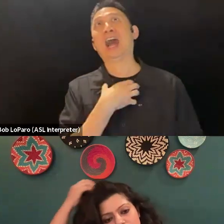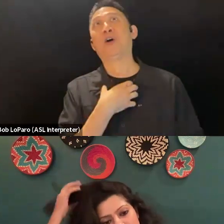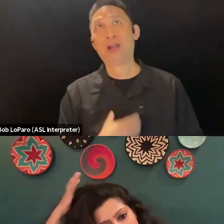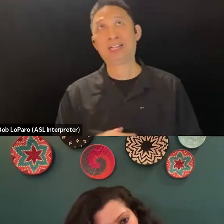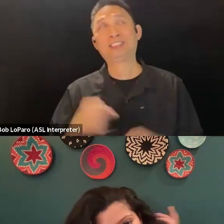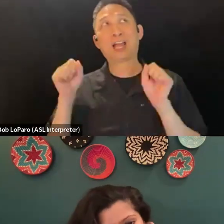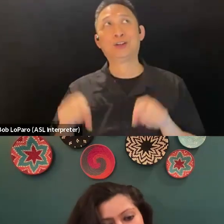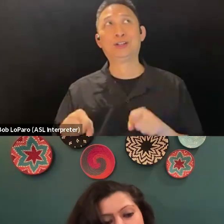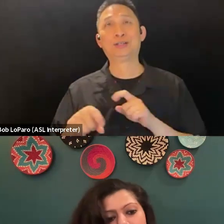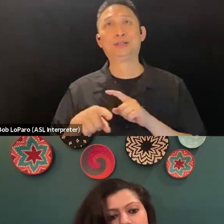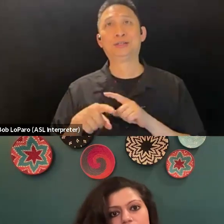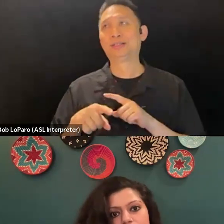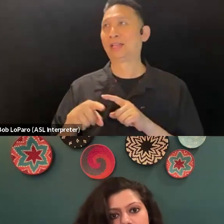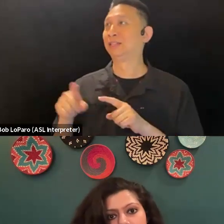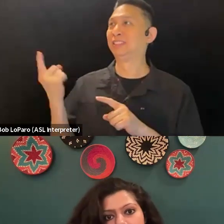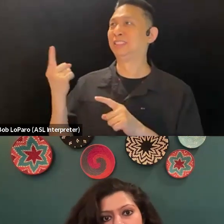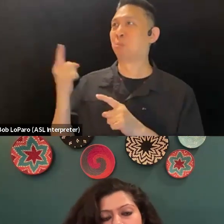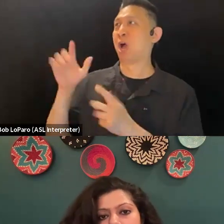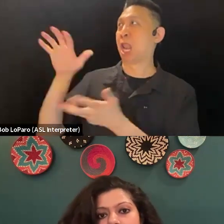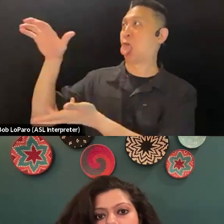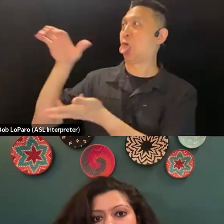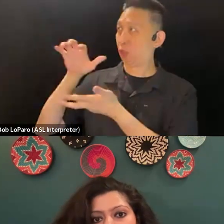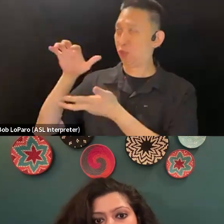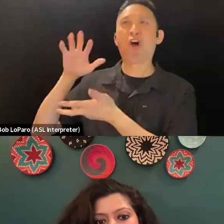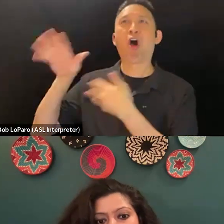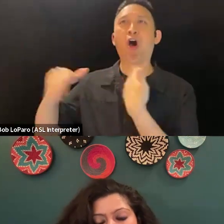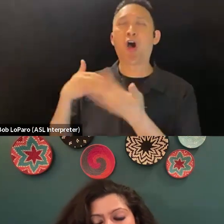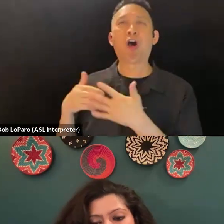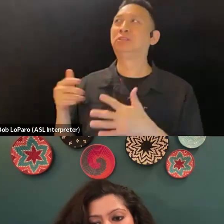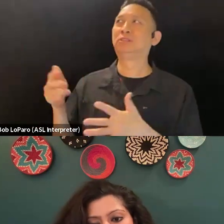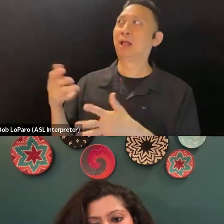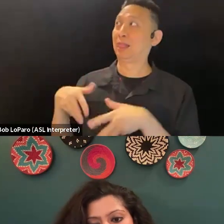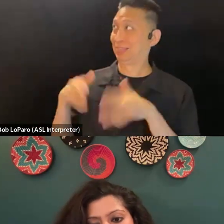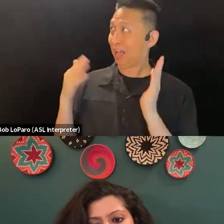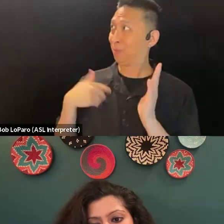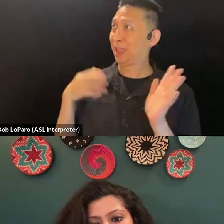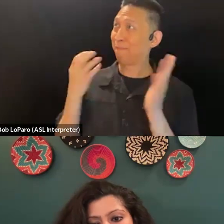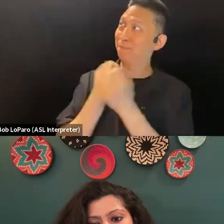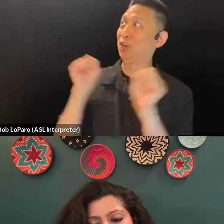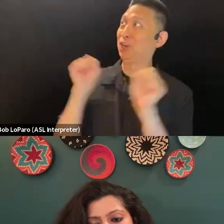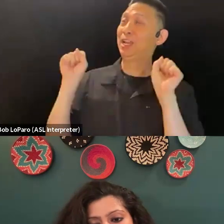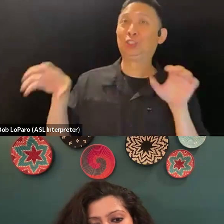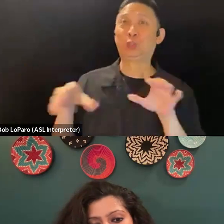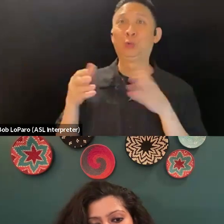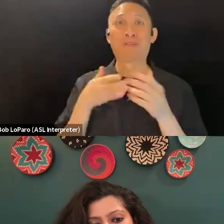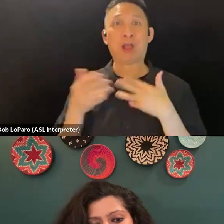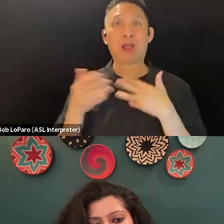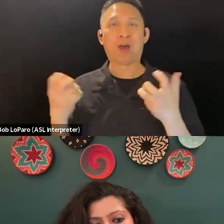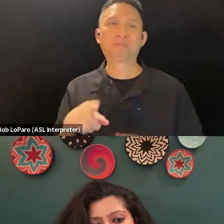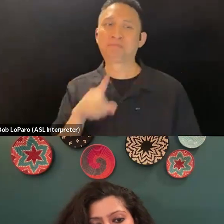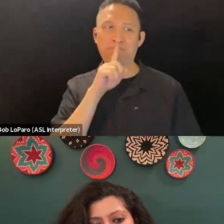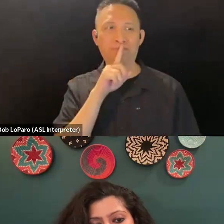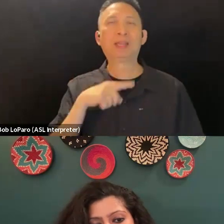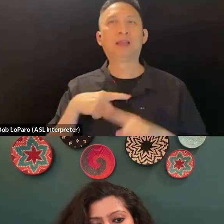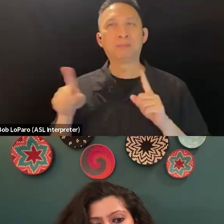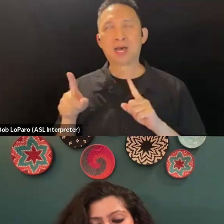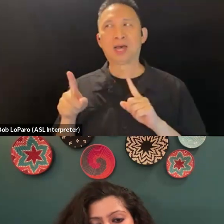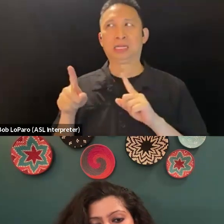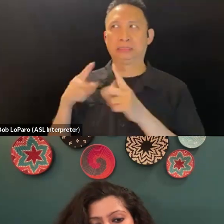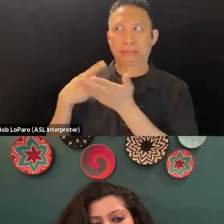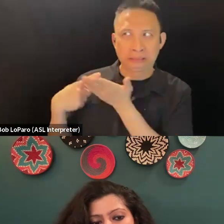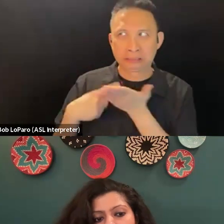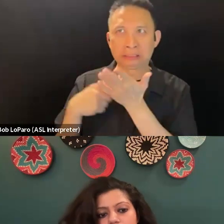there. It is there. I think it's more or less about not having access to the kind of, like fundamentals.